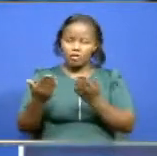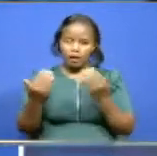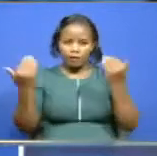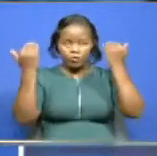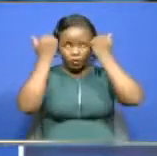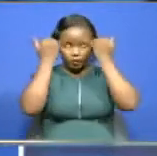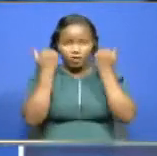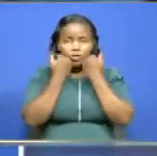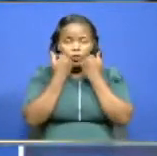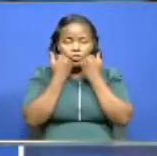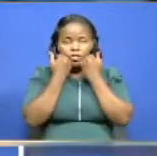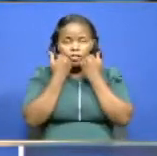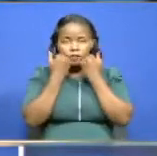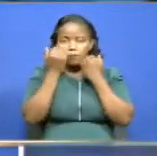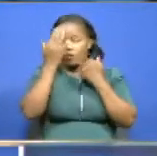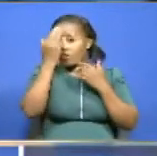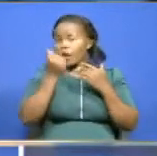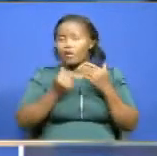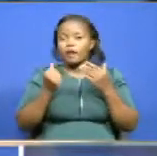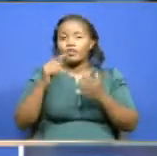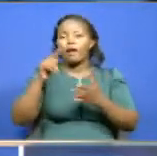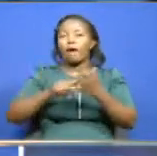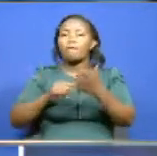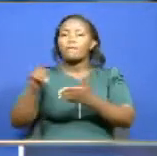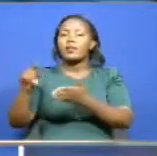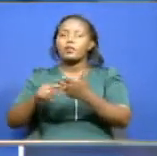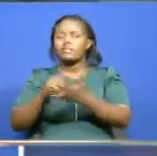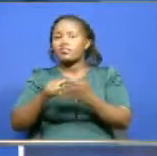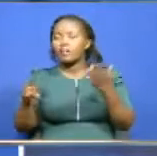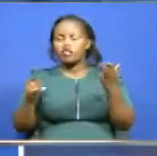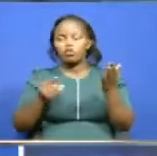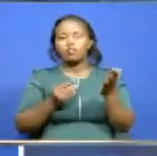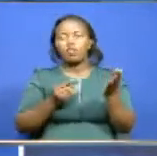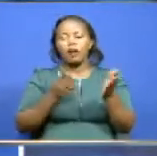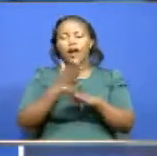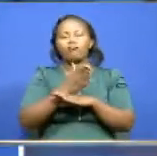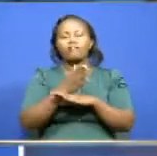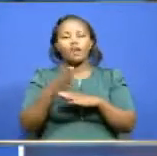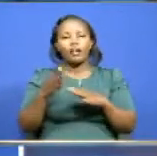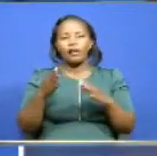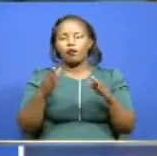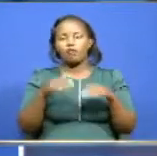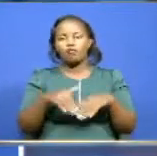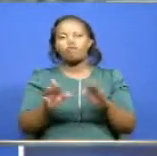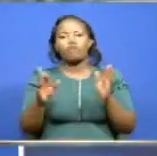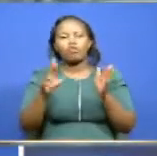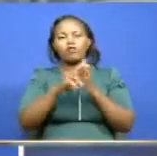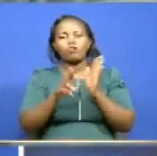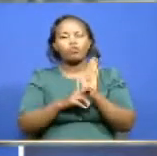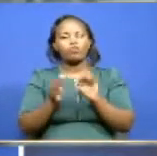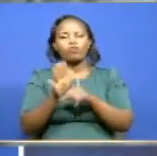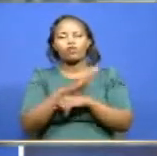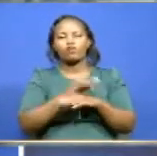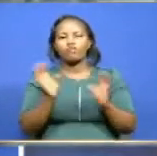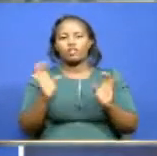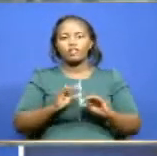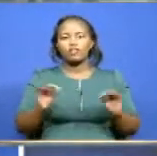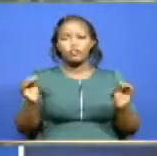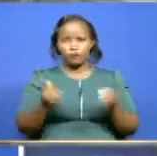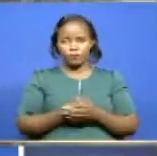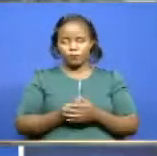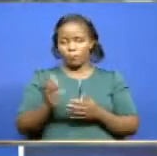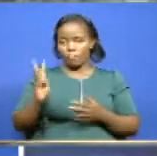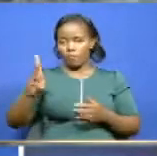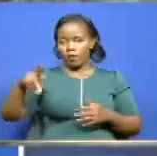court, being arraigned in respect to this kind of charges. Mbunge huyo na